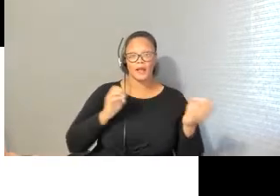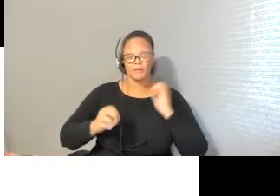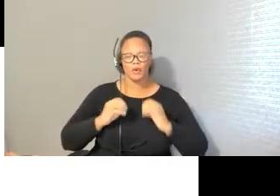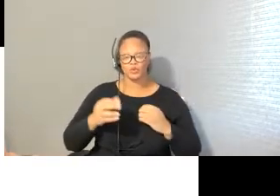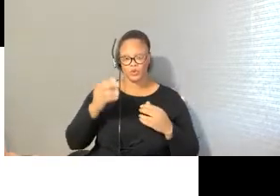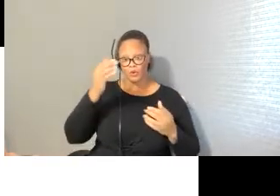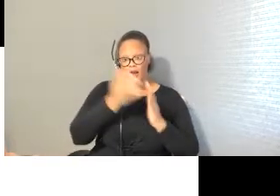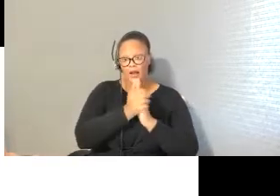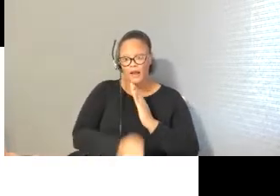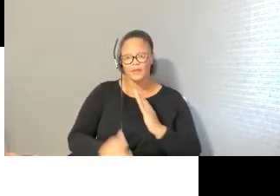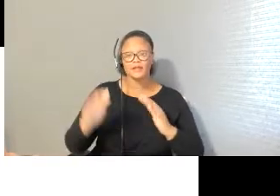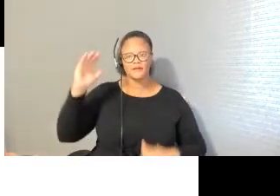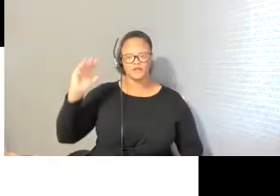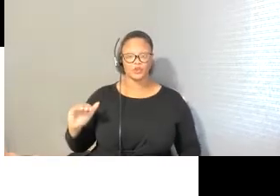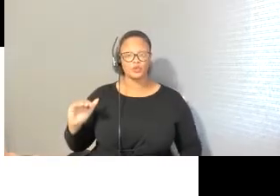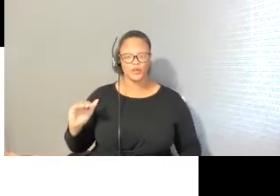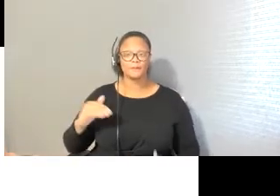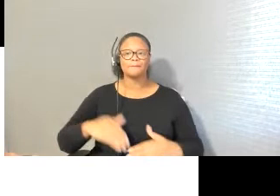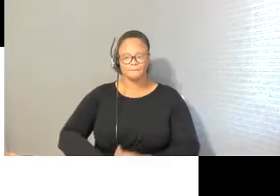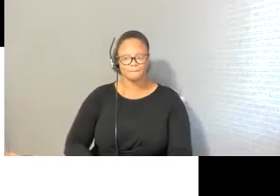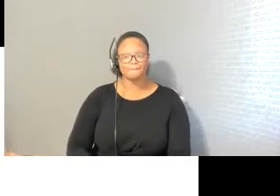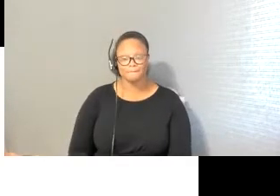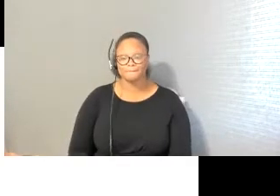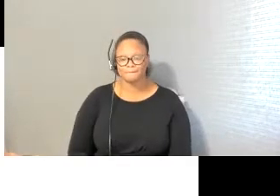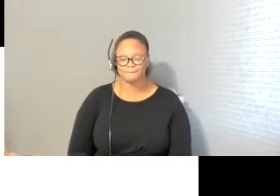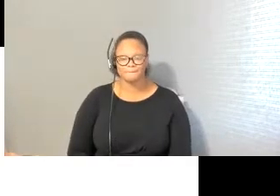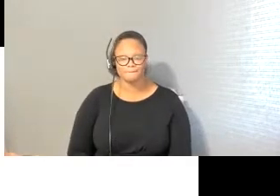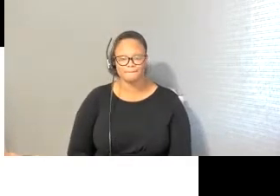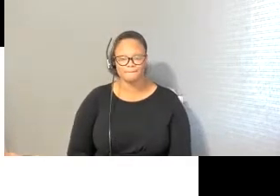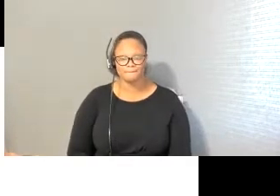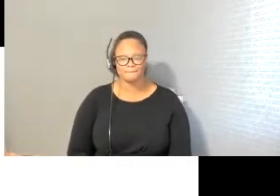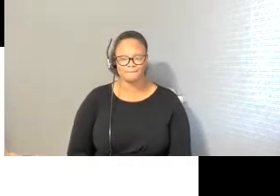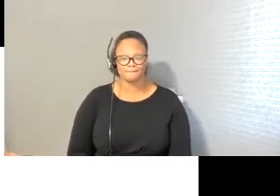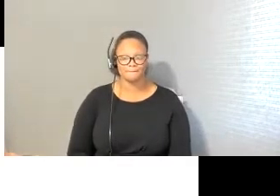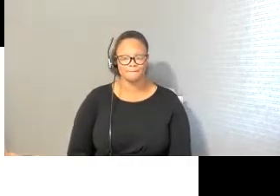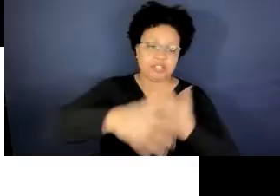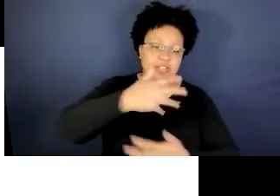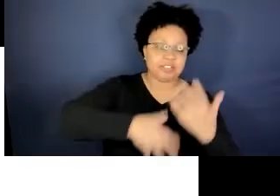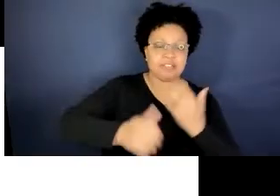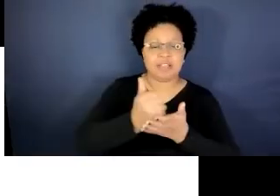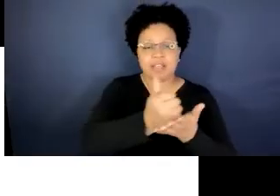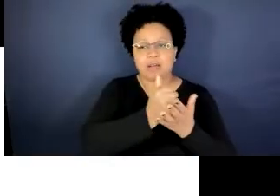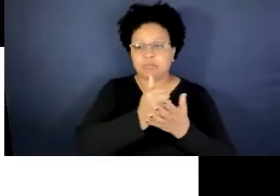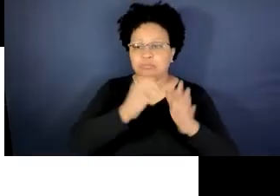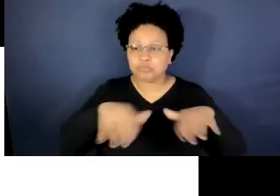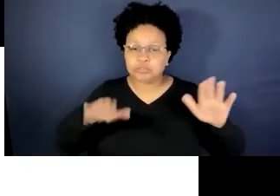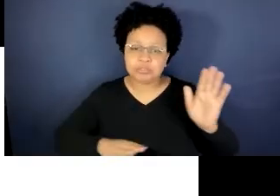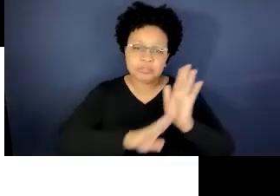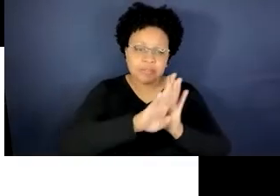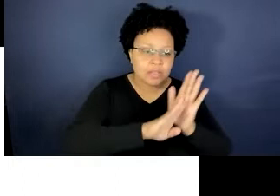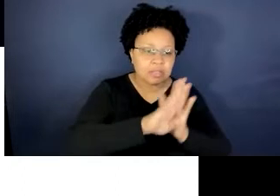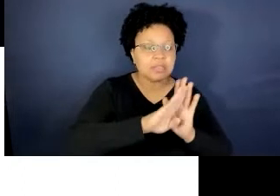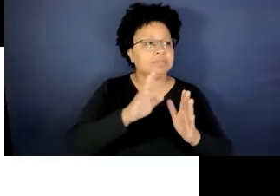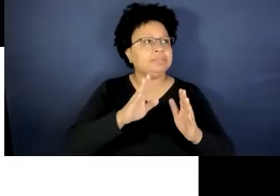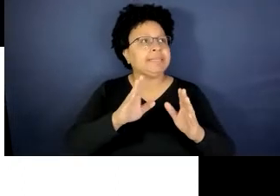Family and children's interactions that help the child develop, or the children develop, to the ability to communicate